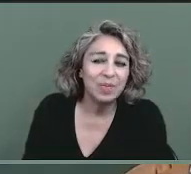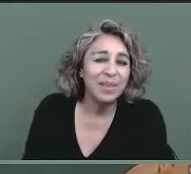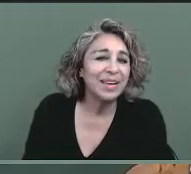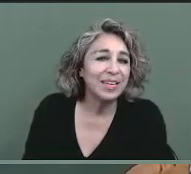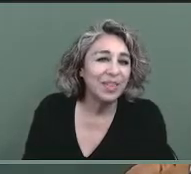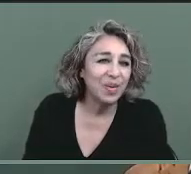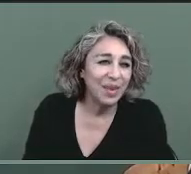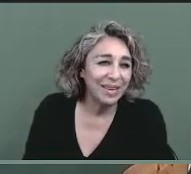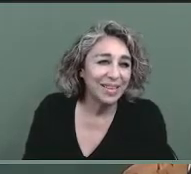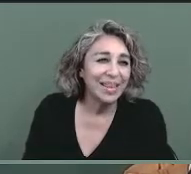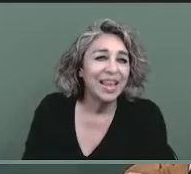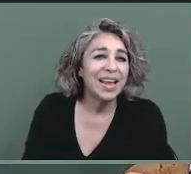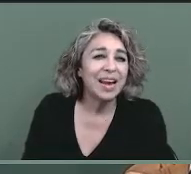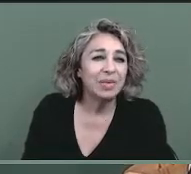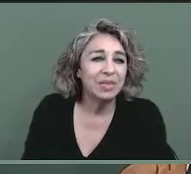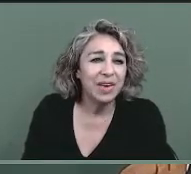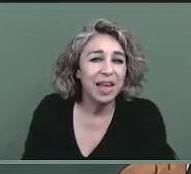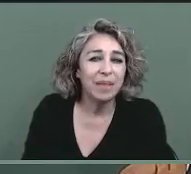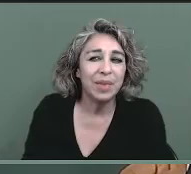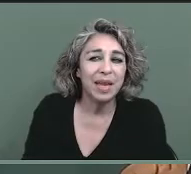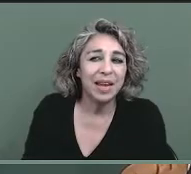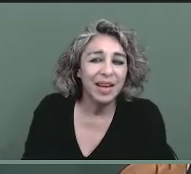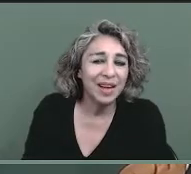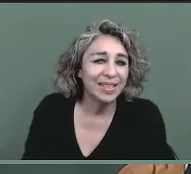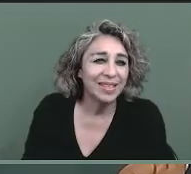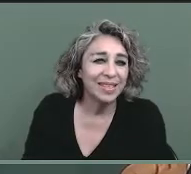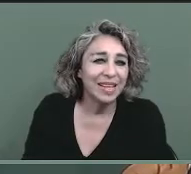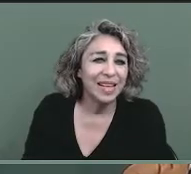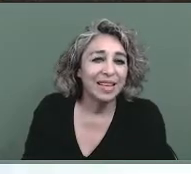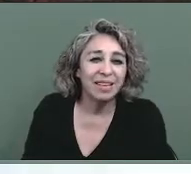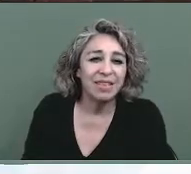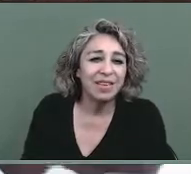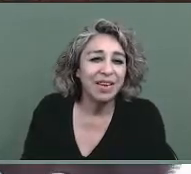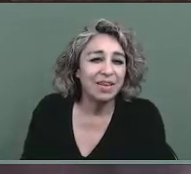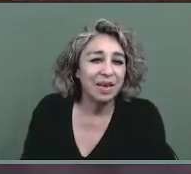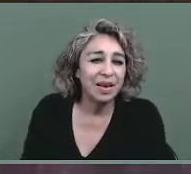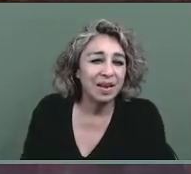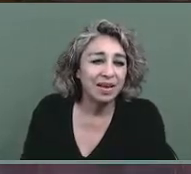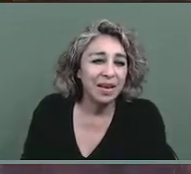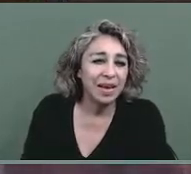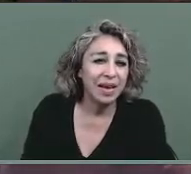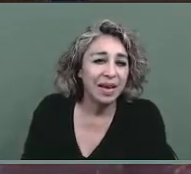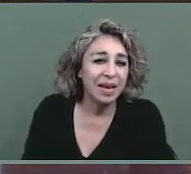we'll meet there if you want and I was very happy and housed a very